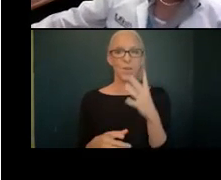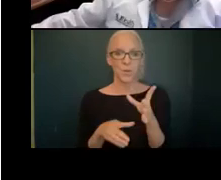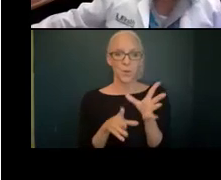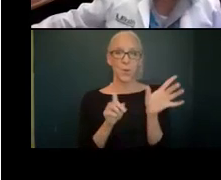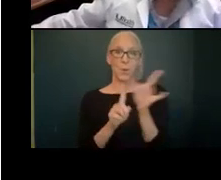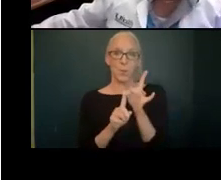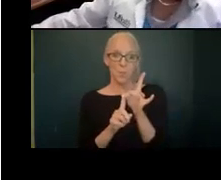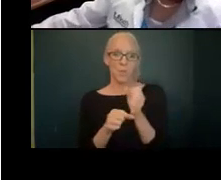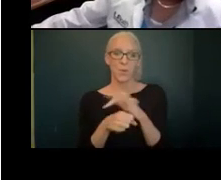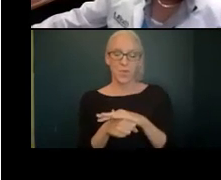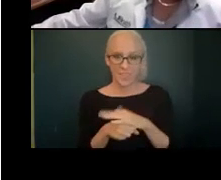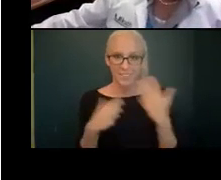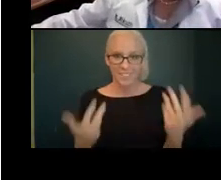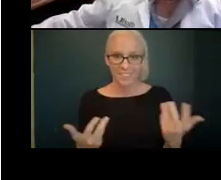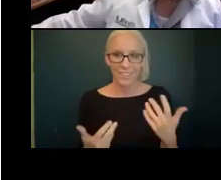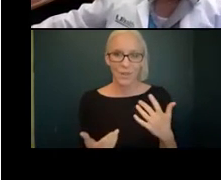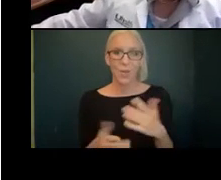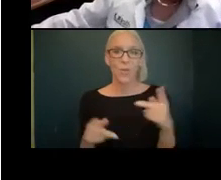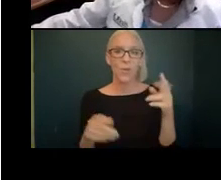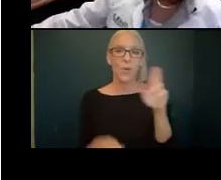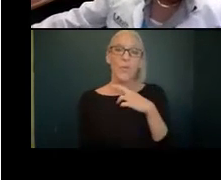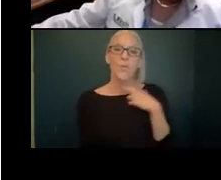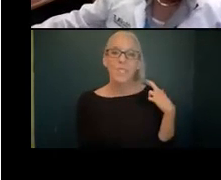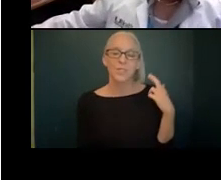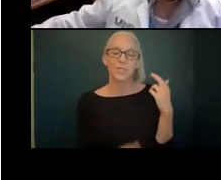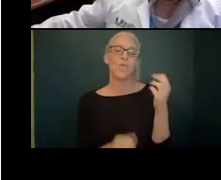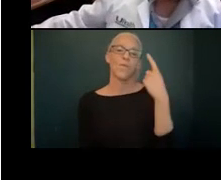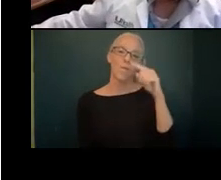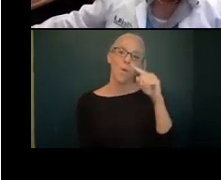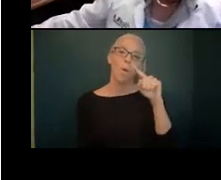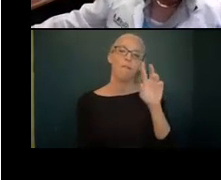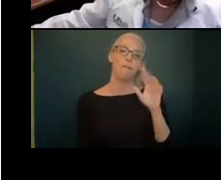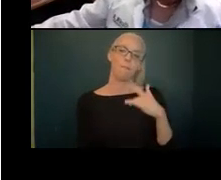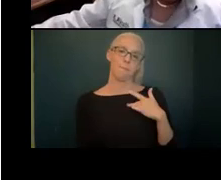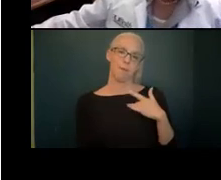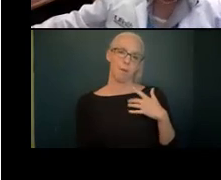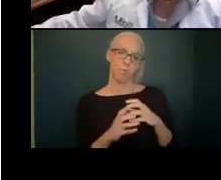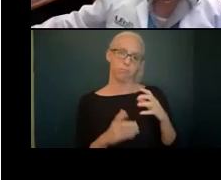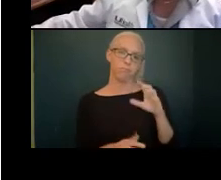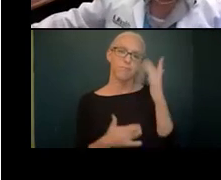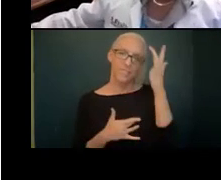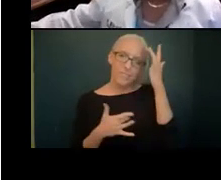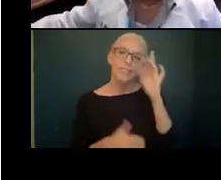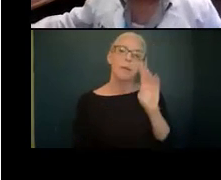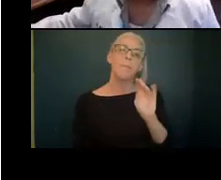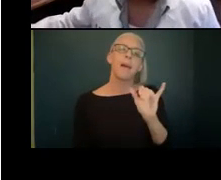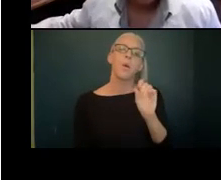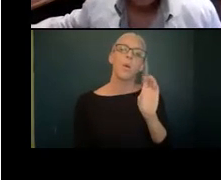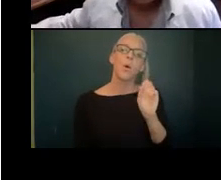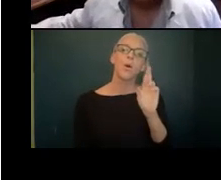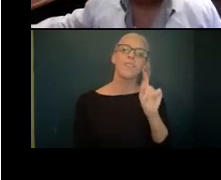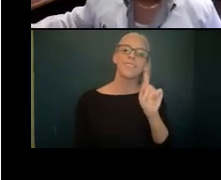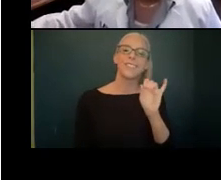the risk of getting even myocarditis is much higher when you get COVID than it is with the vaccine. But for most other things, this is for